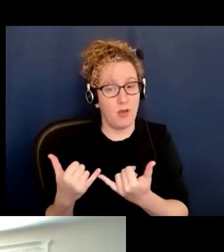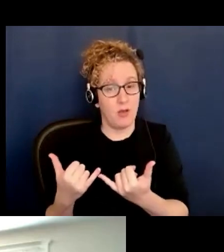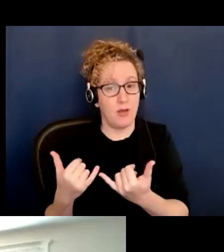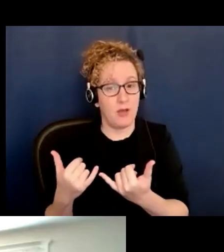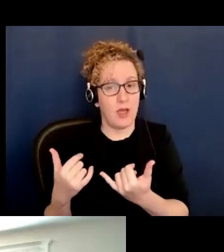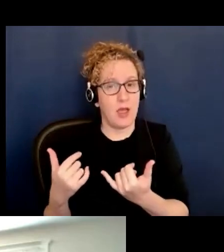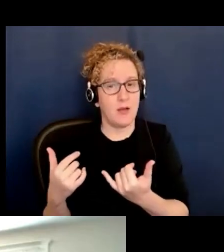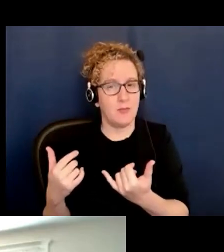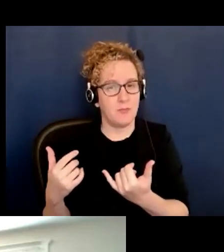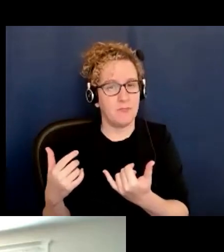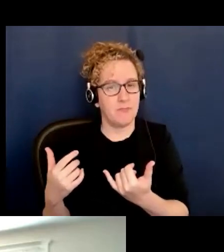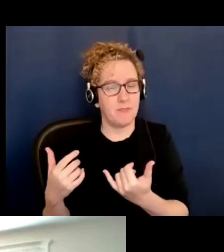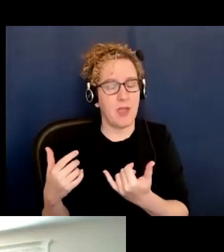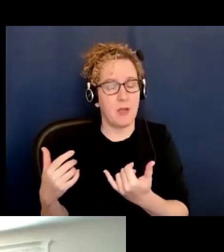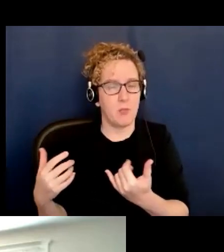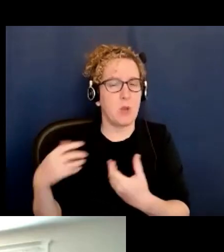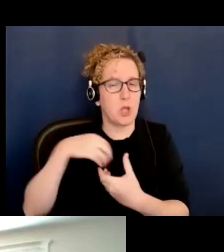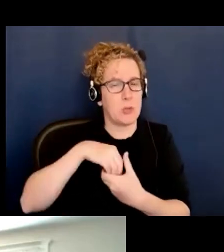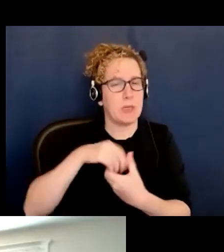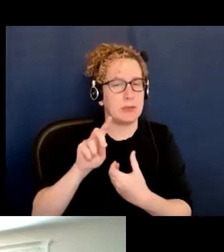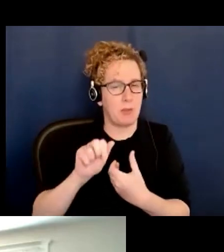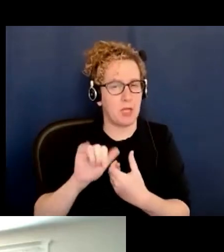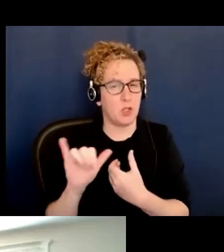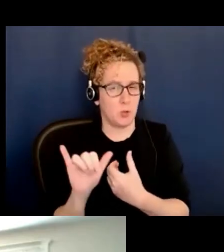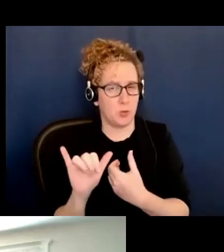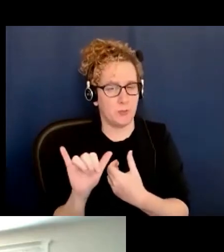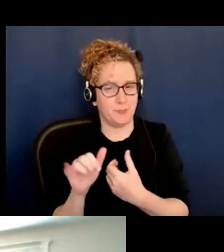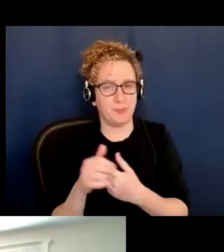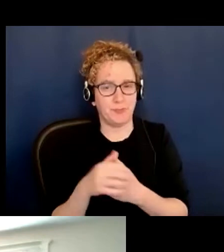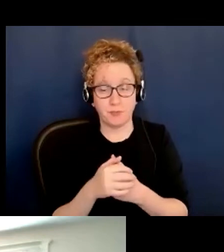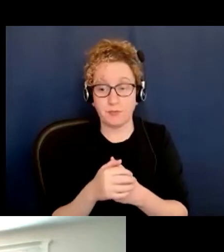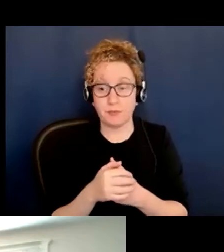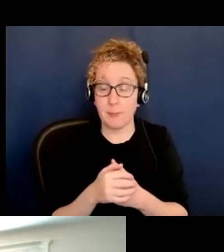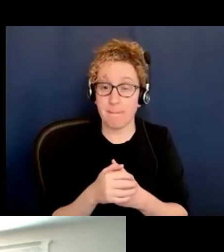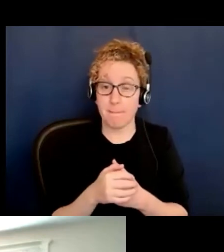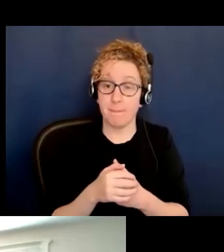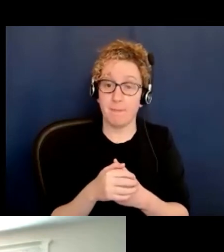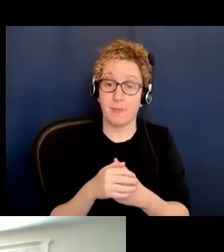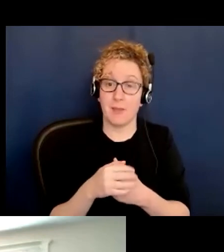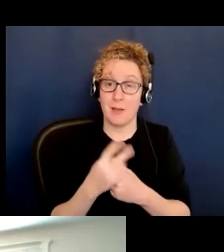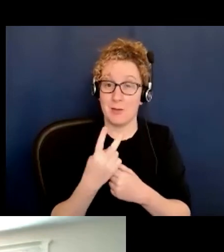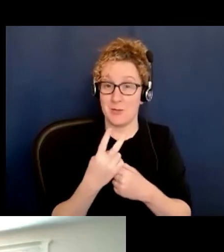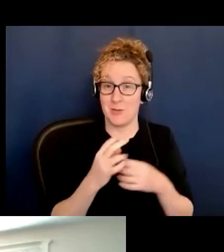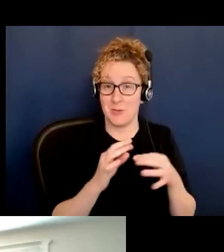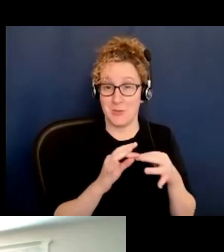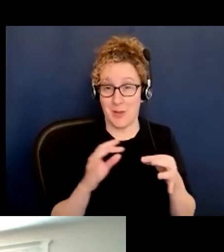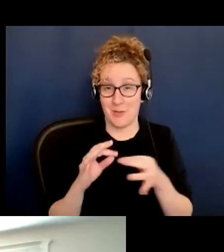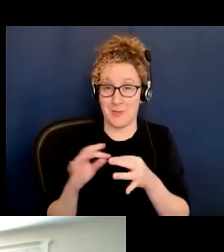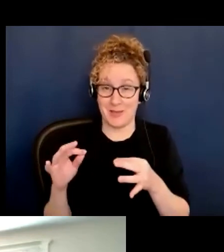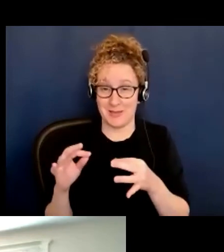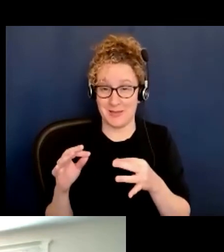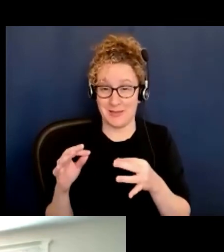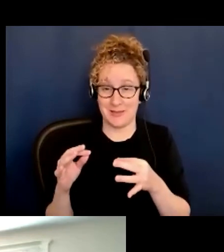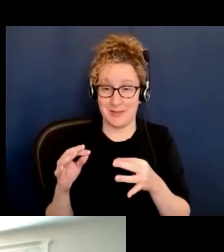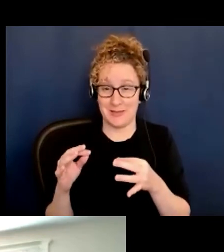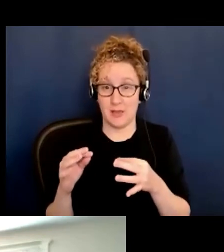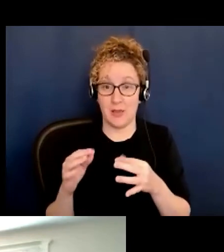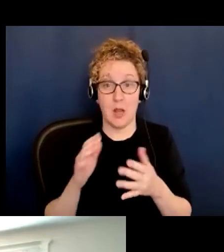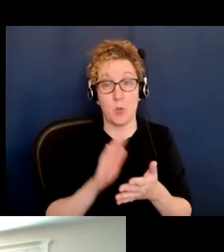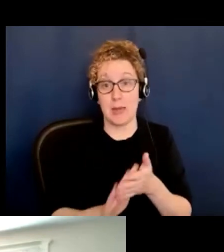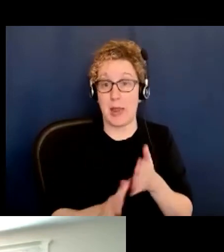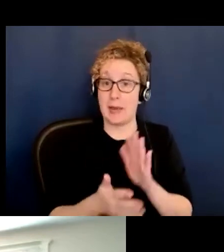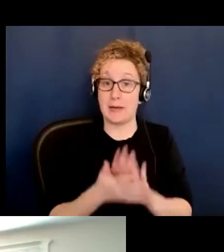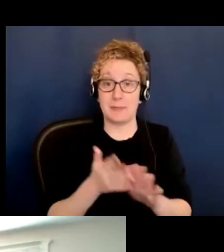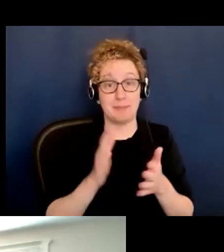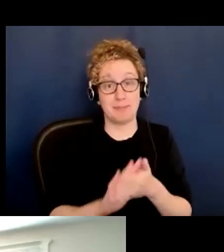disability included. Of course, these two comments are not like, no, that's done. We only